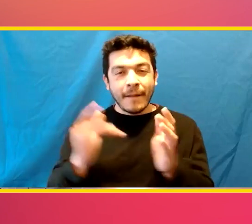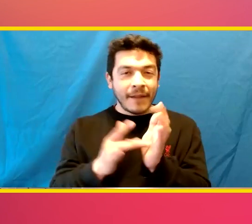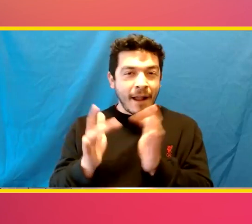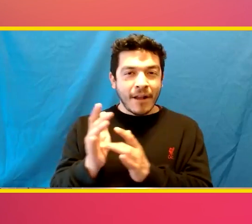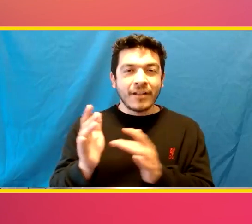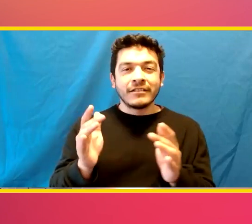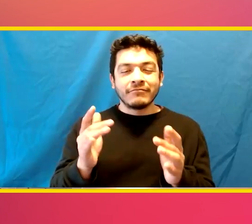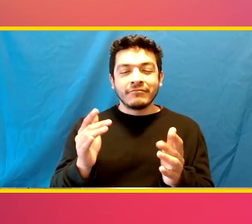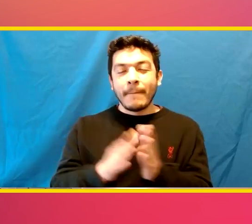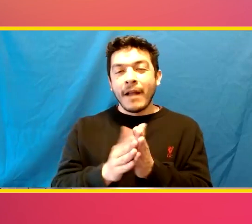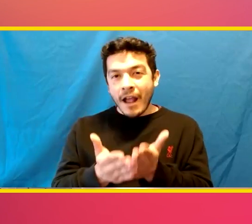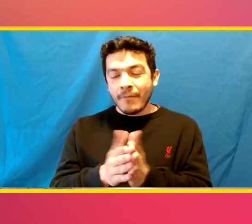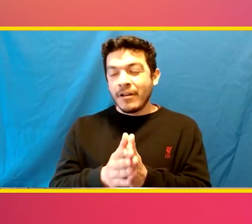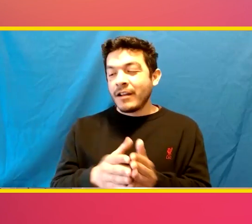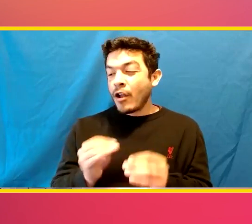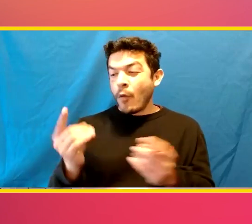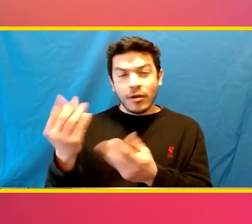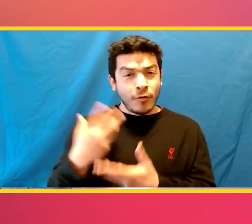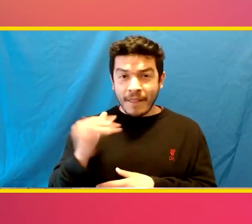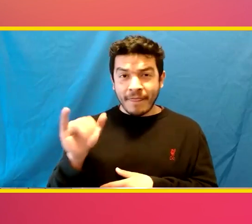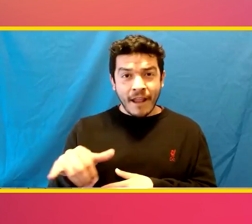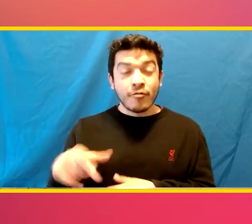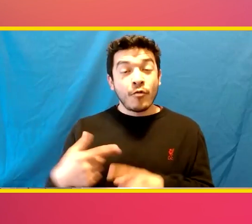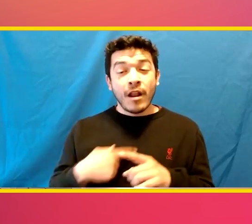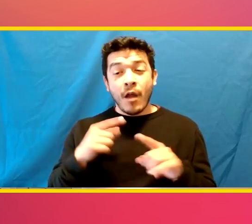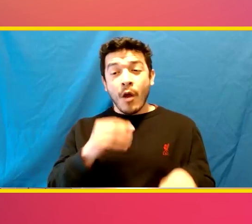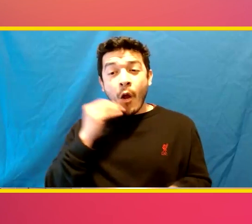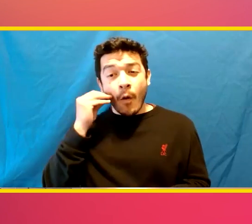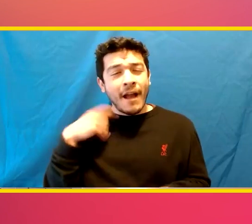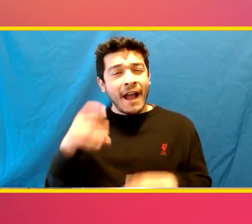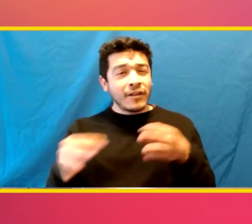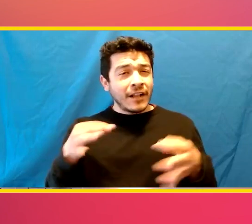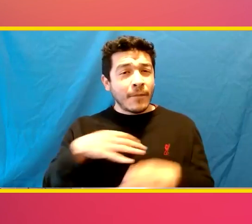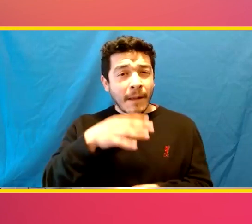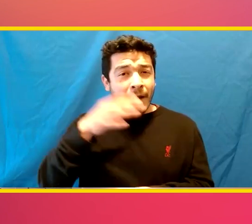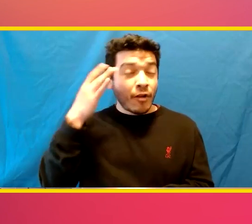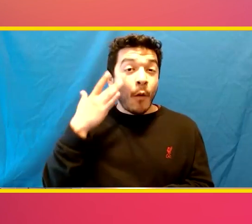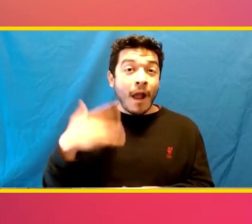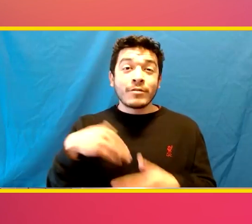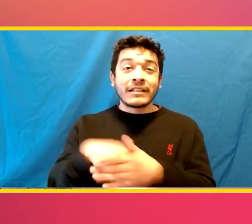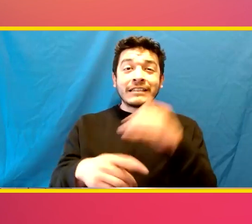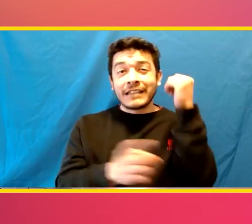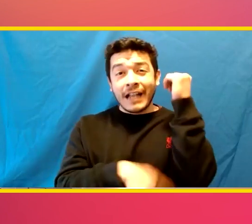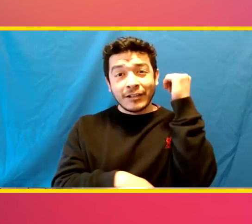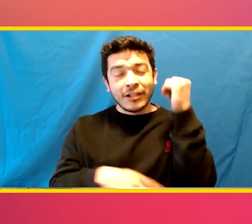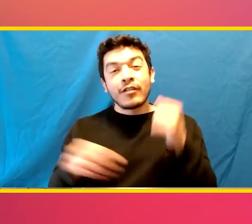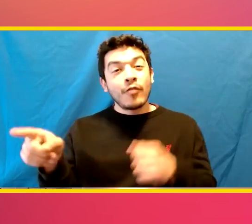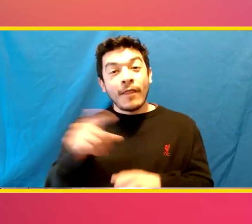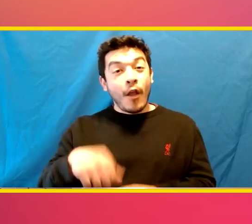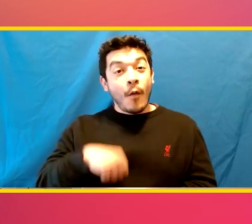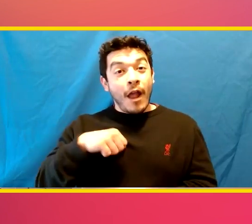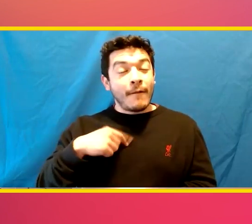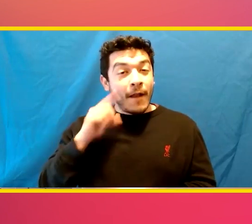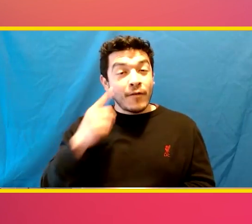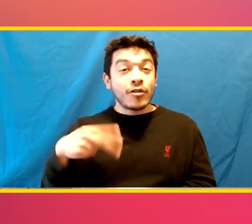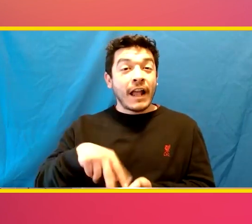study. Nobody told me that. And so I would come home and have to explain to my parents why I was in detention. And so they were proud of me for standing